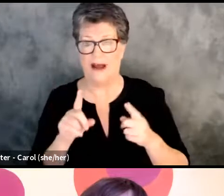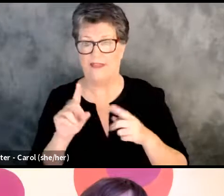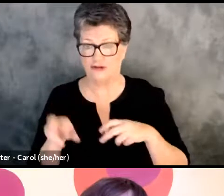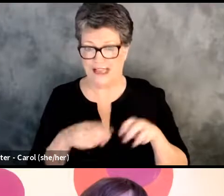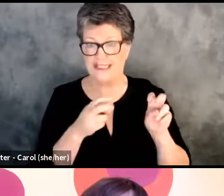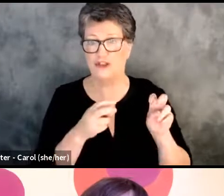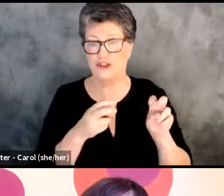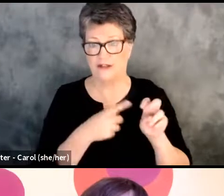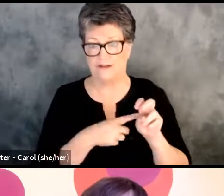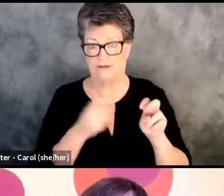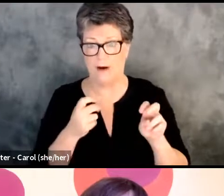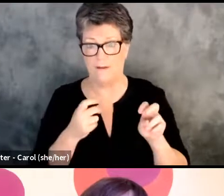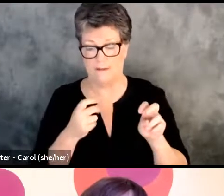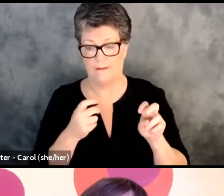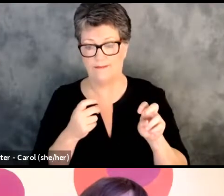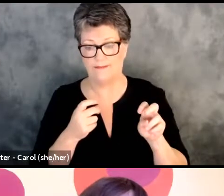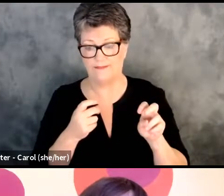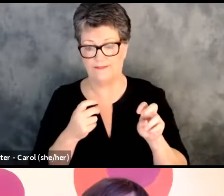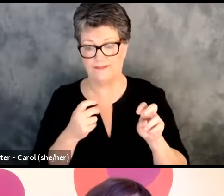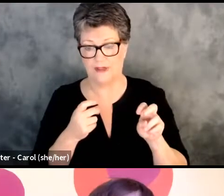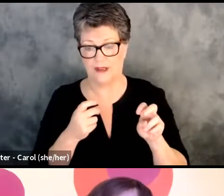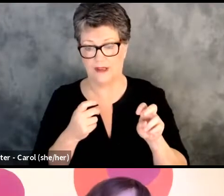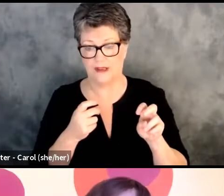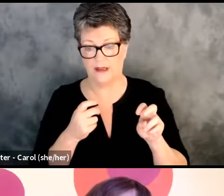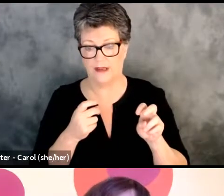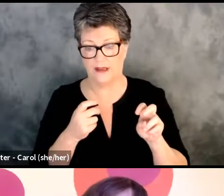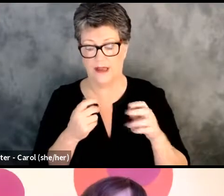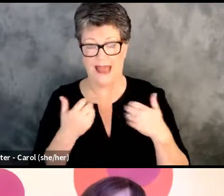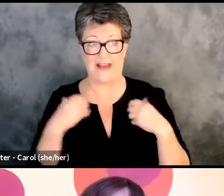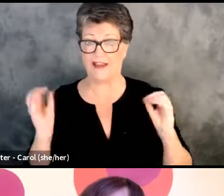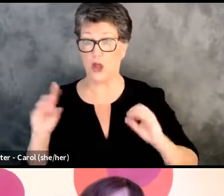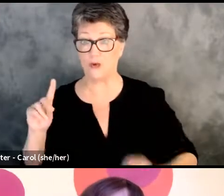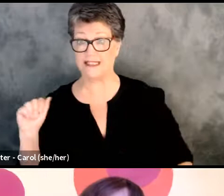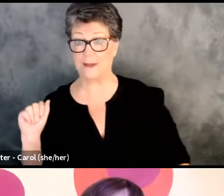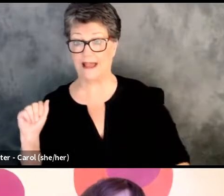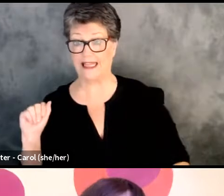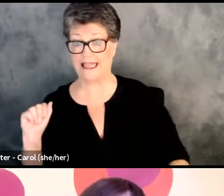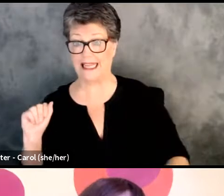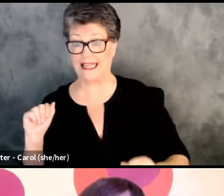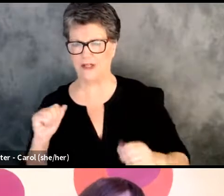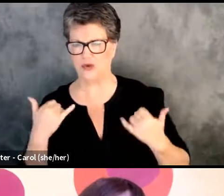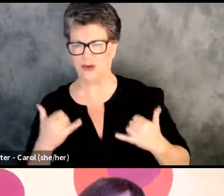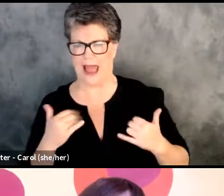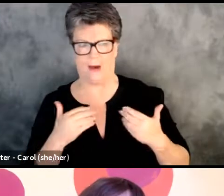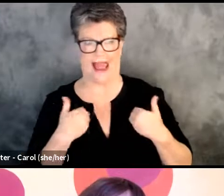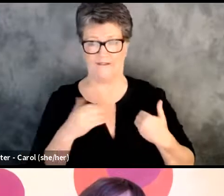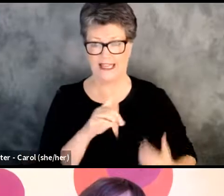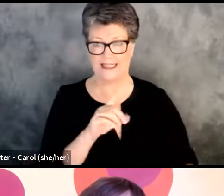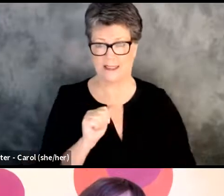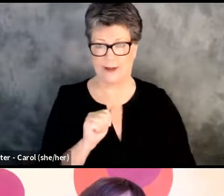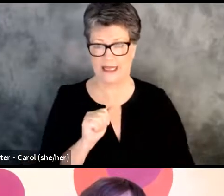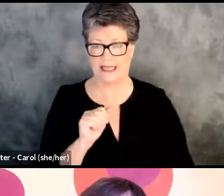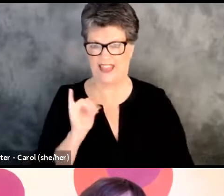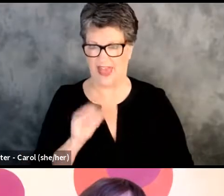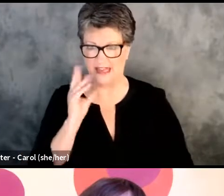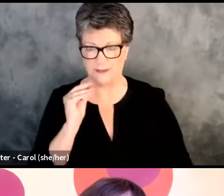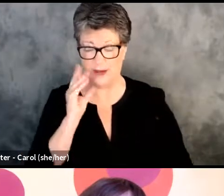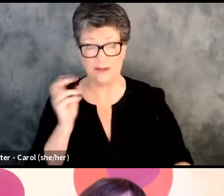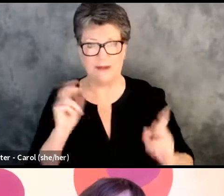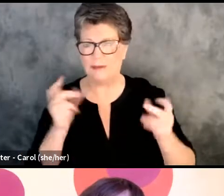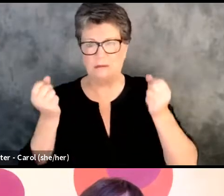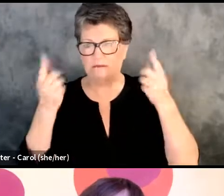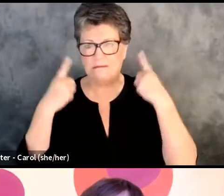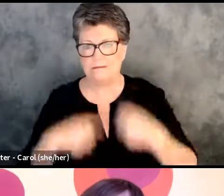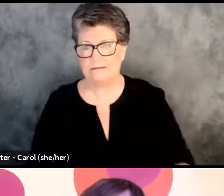of going from not having a disability to acquiring a disability, that many people really don't